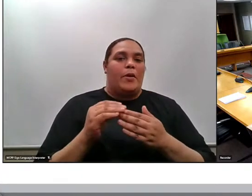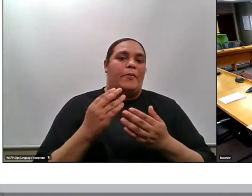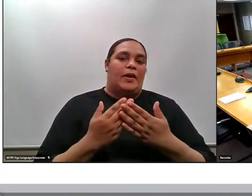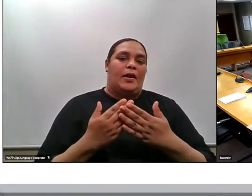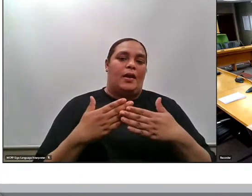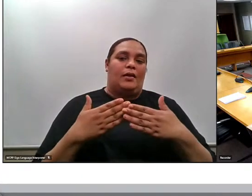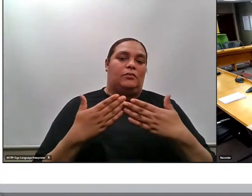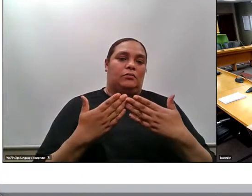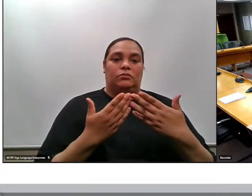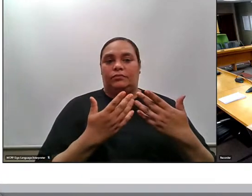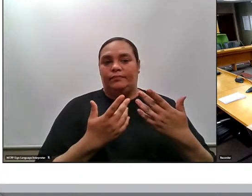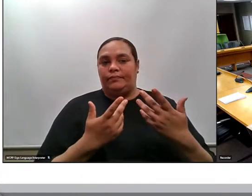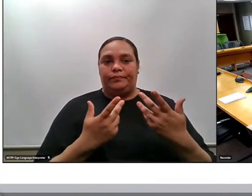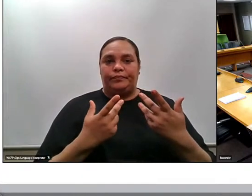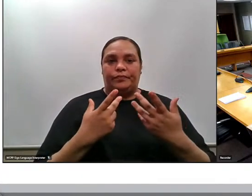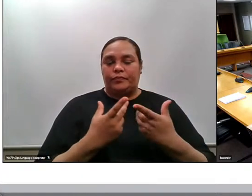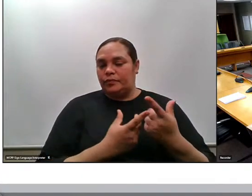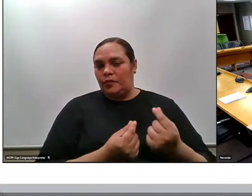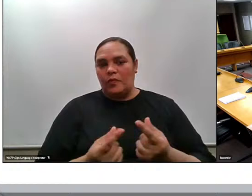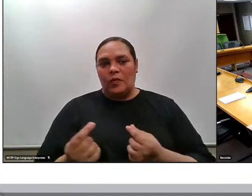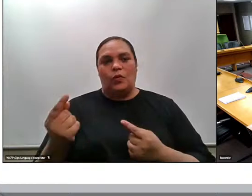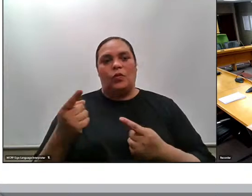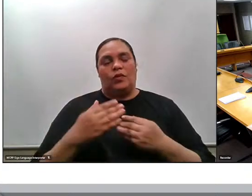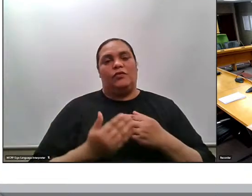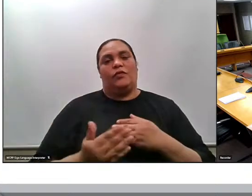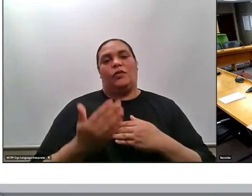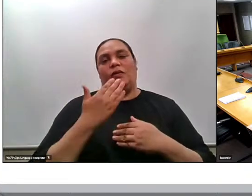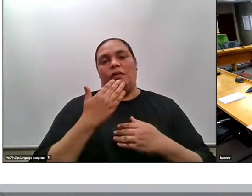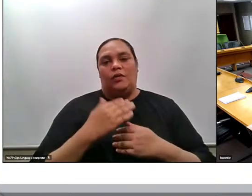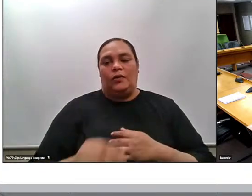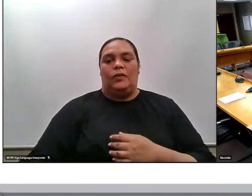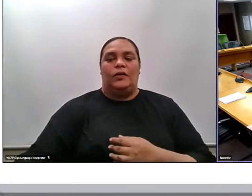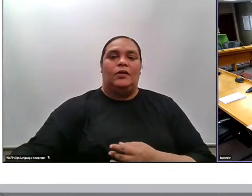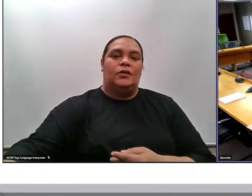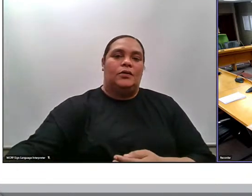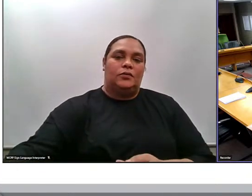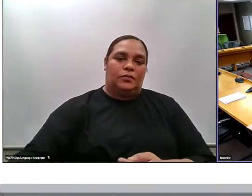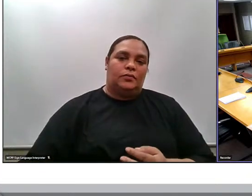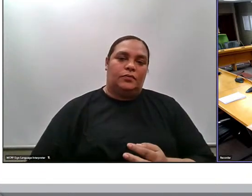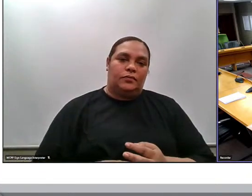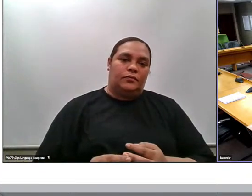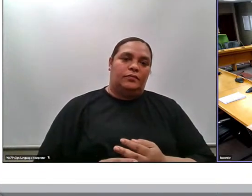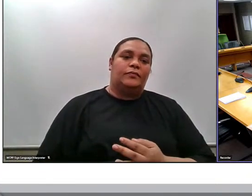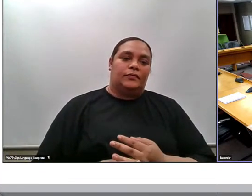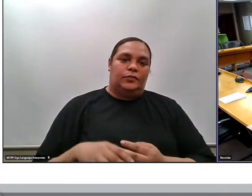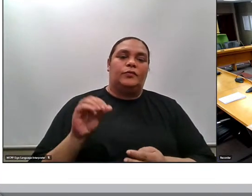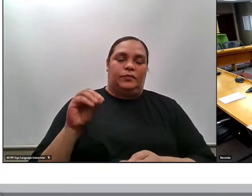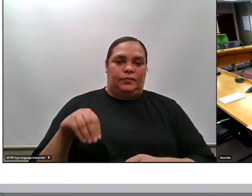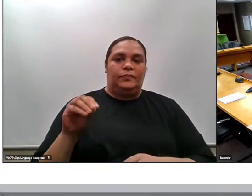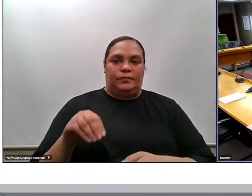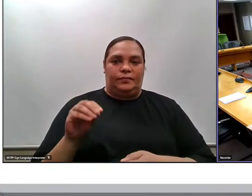for me to be tightening this even further. Thank you. I see her shaking her head.